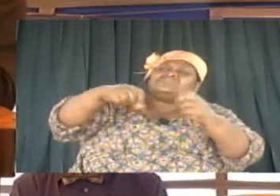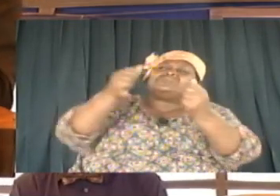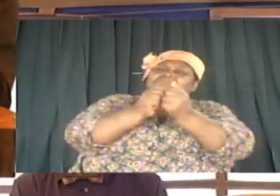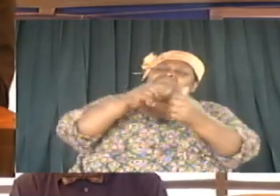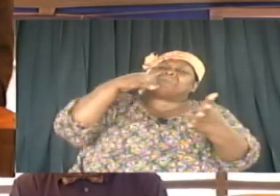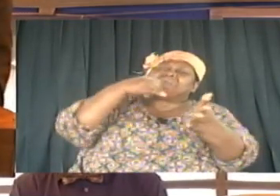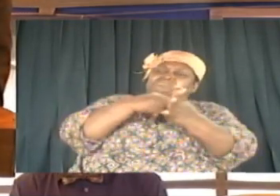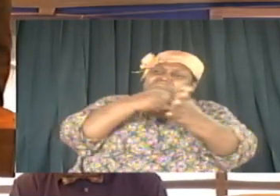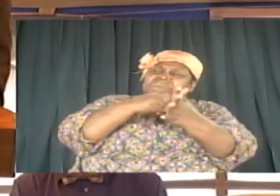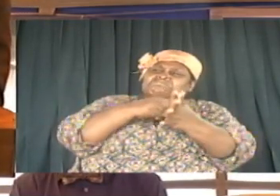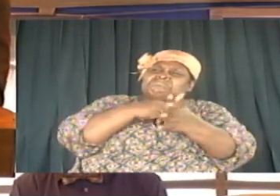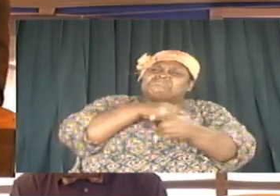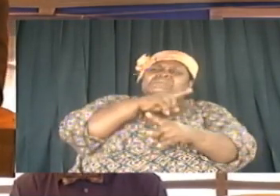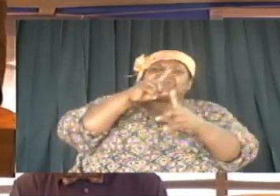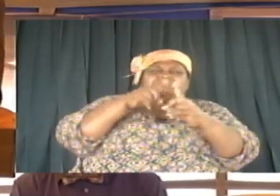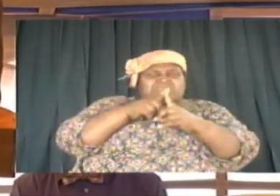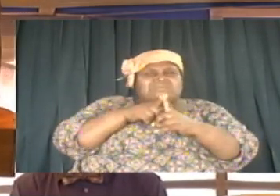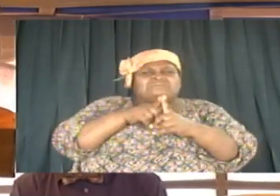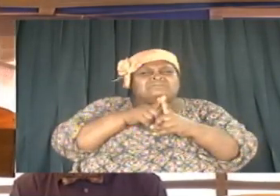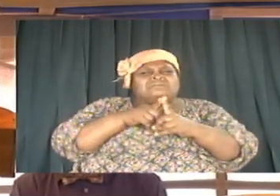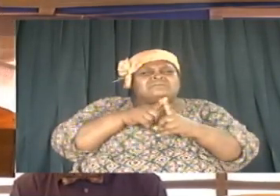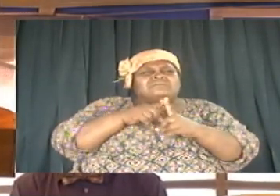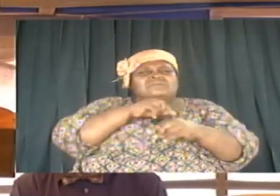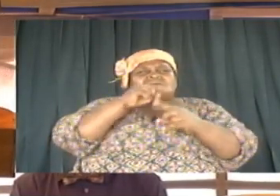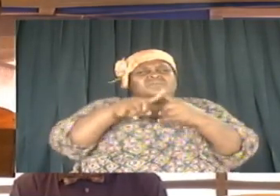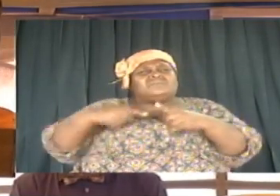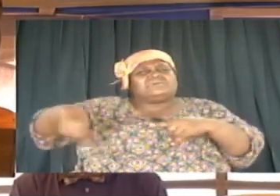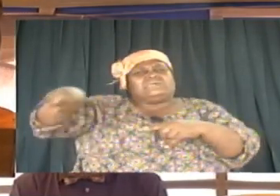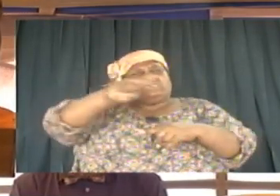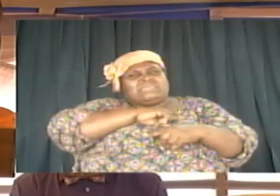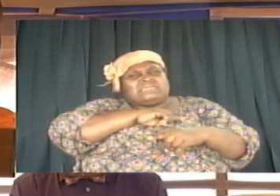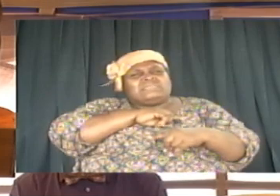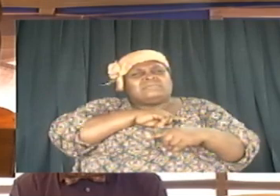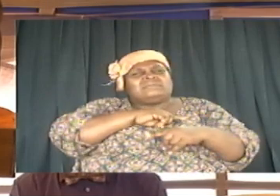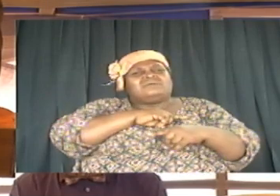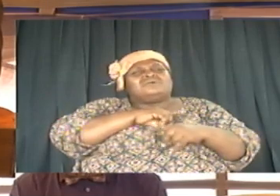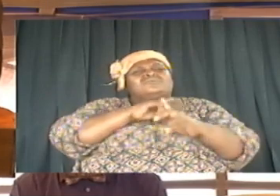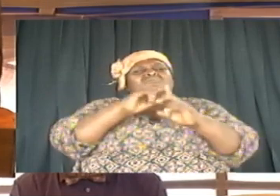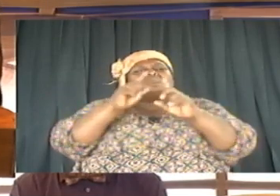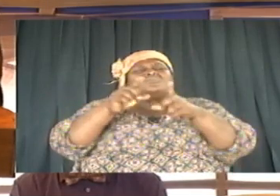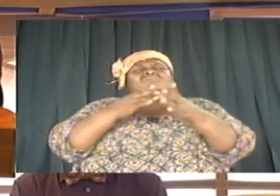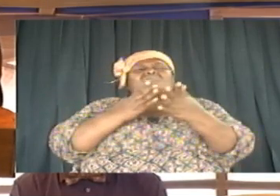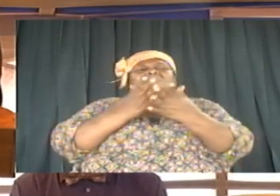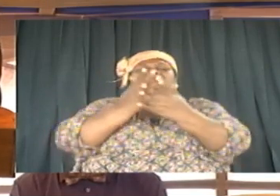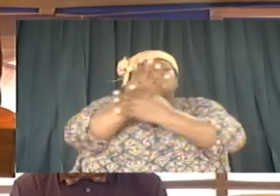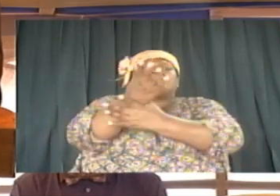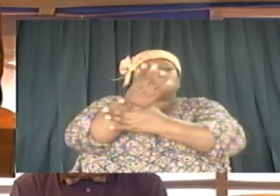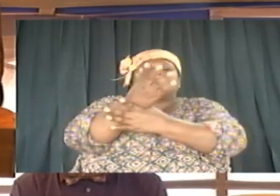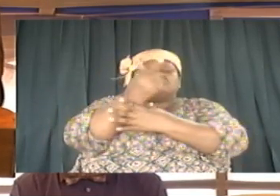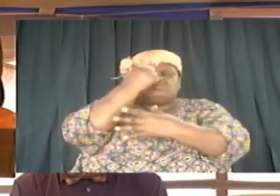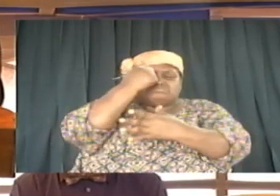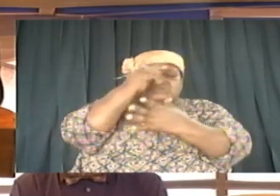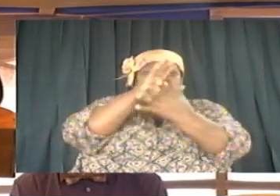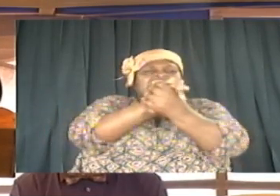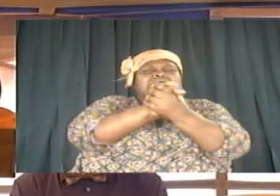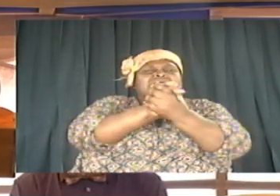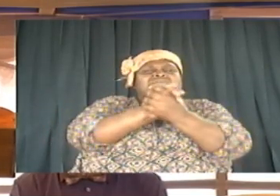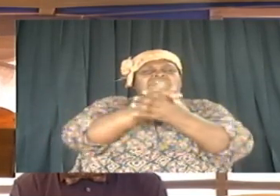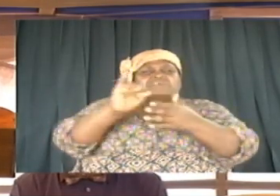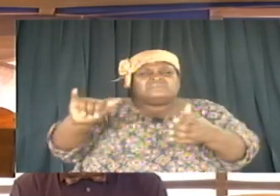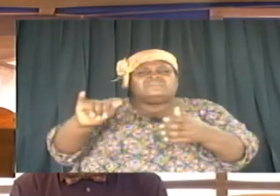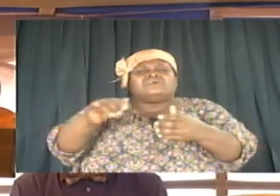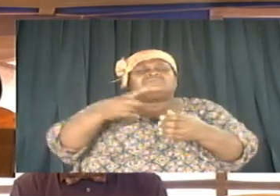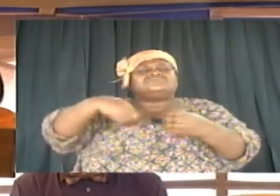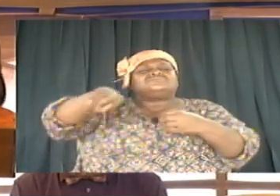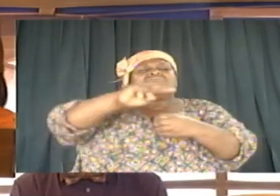And then when we go through the exercise, believe that we will be